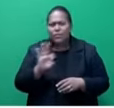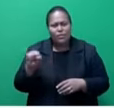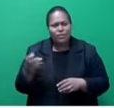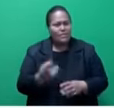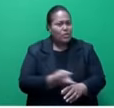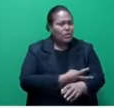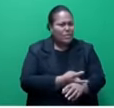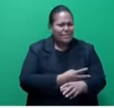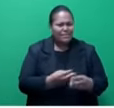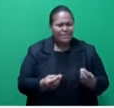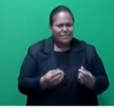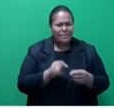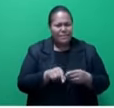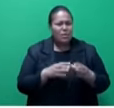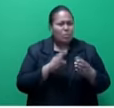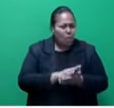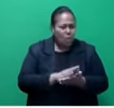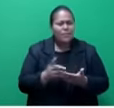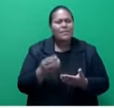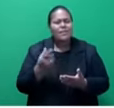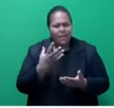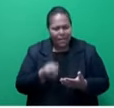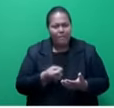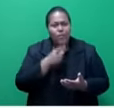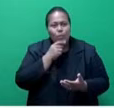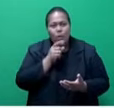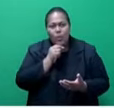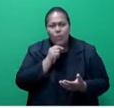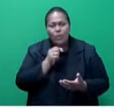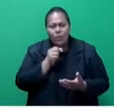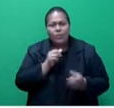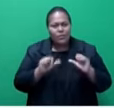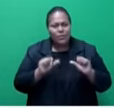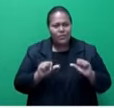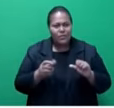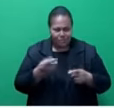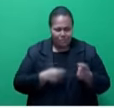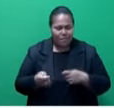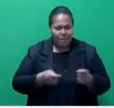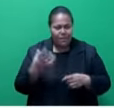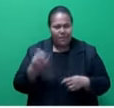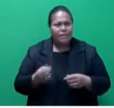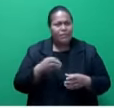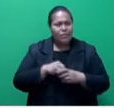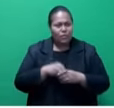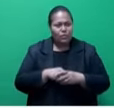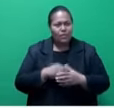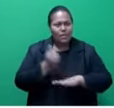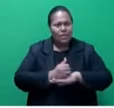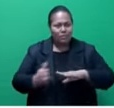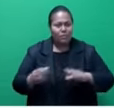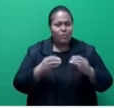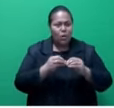bonds, Mr. Speaker, so what we call the debt securities market, which includes government bonds and treasury bills,